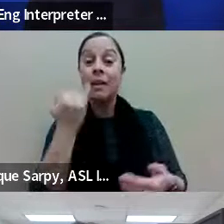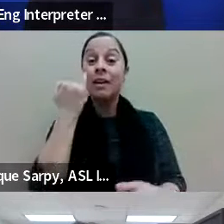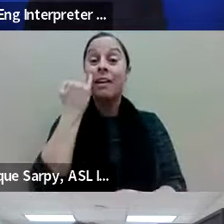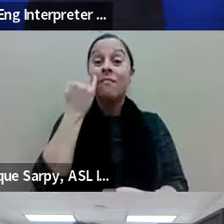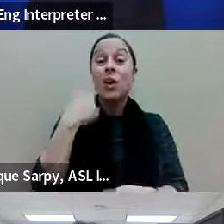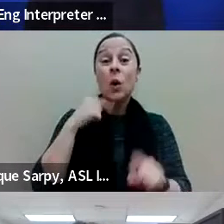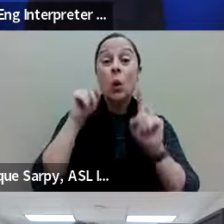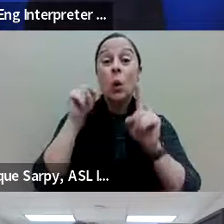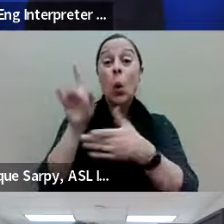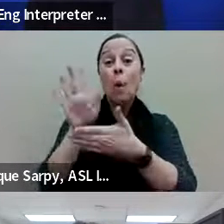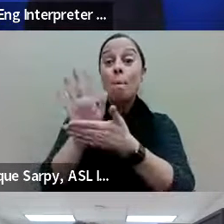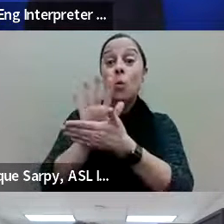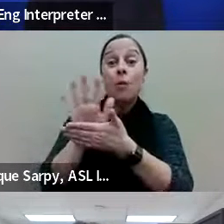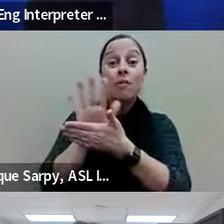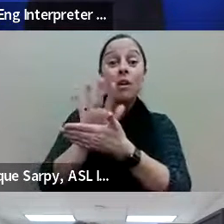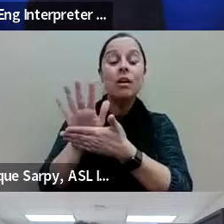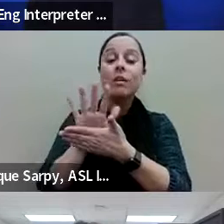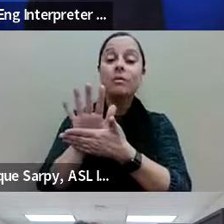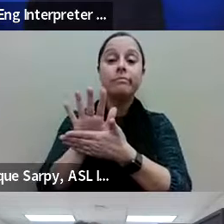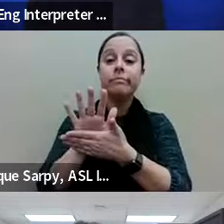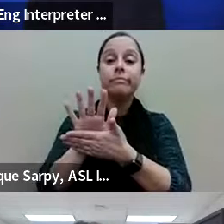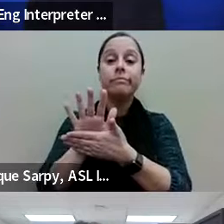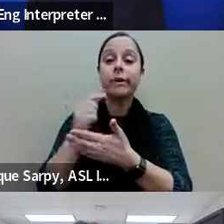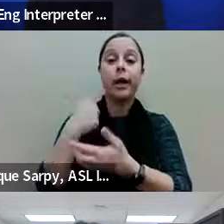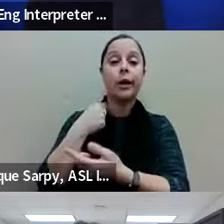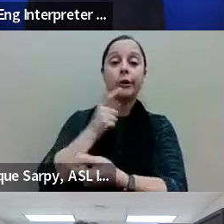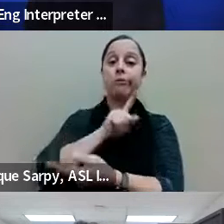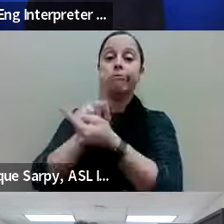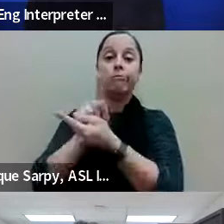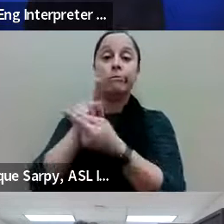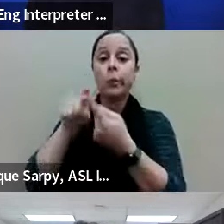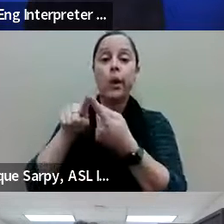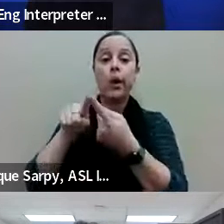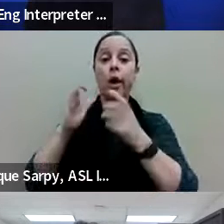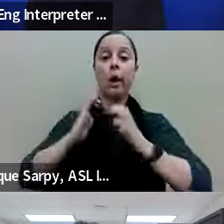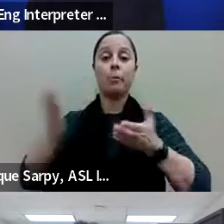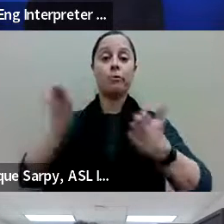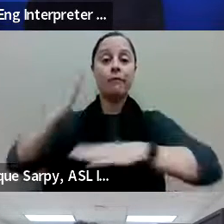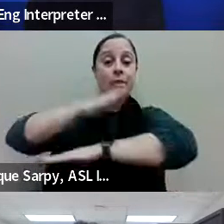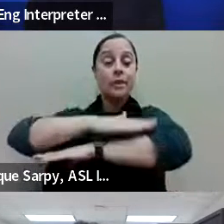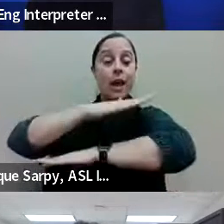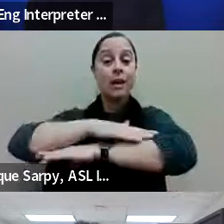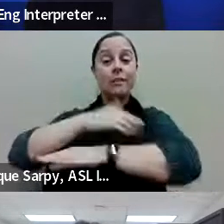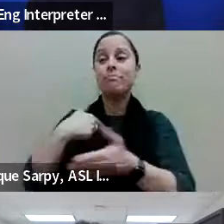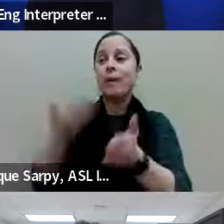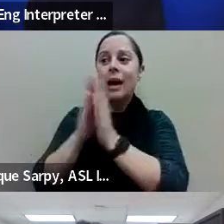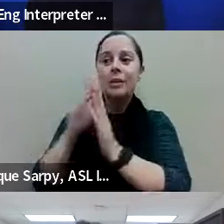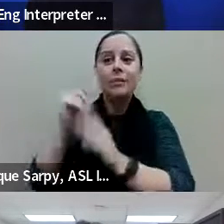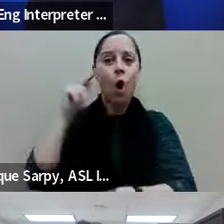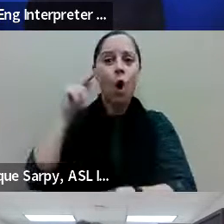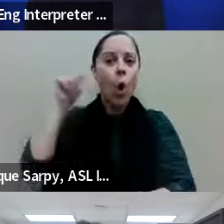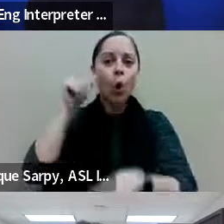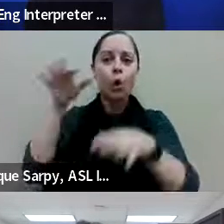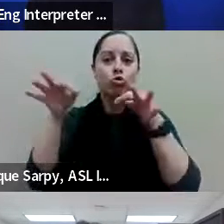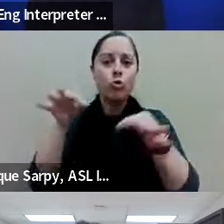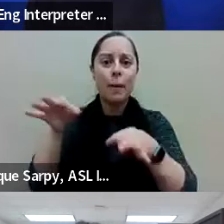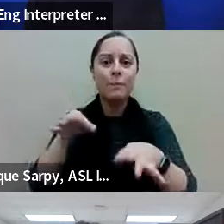theater, I'll just go straight to the customer service desk and I'll ask for audio descriptive